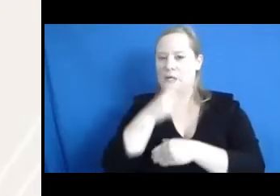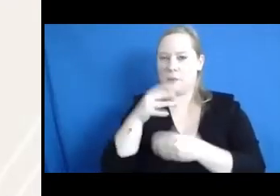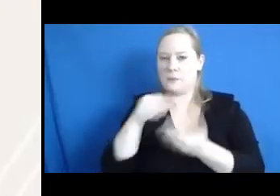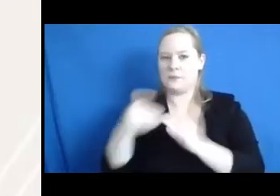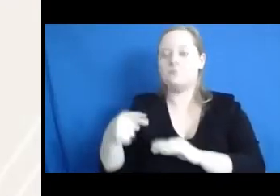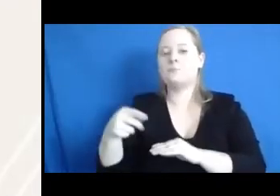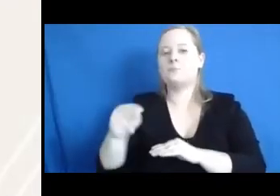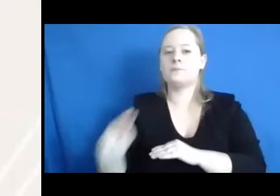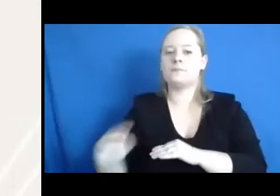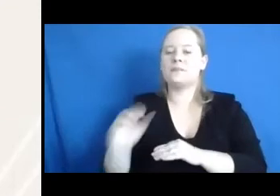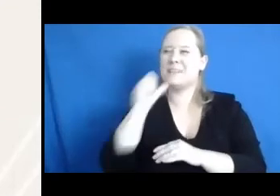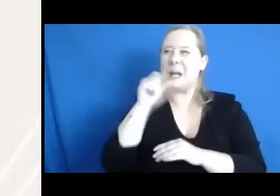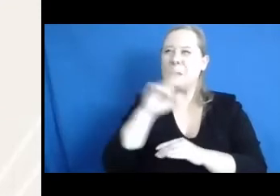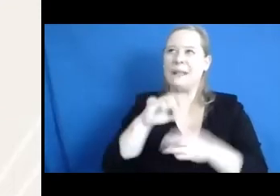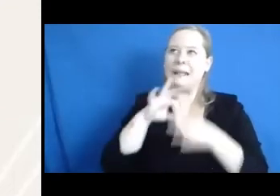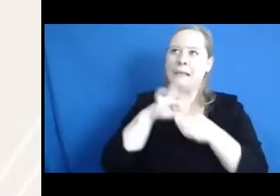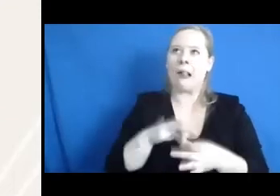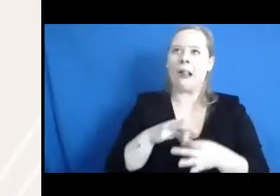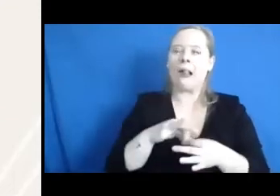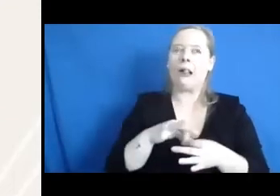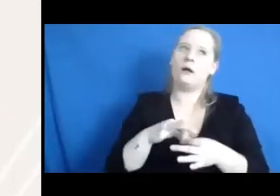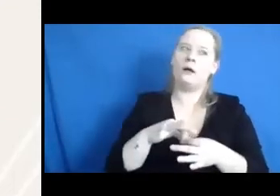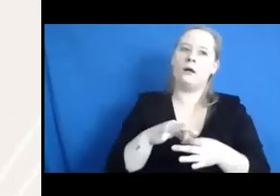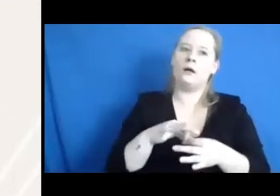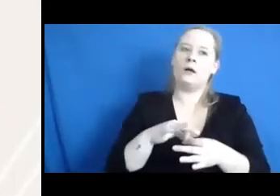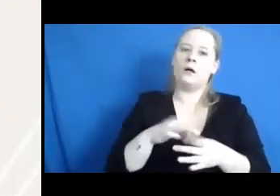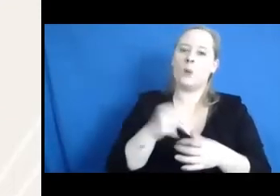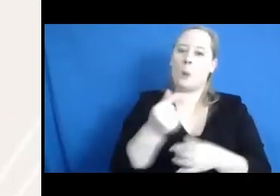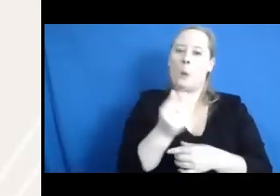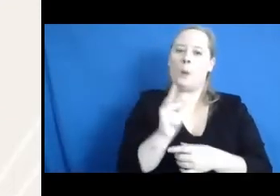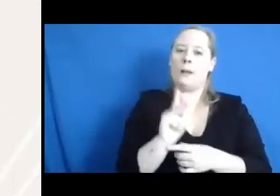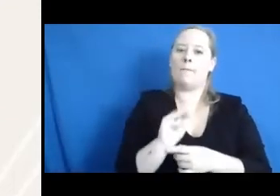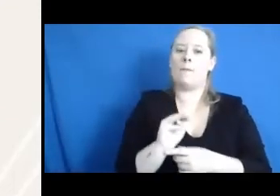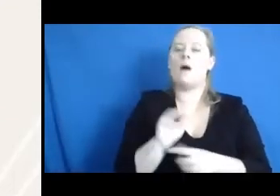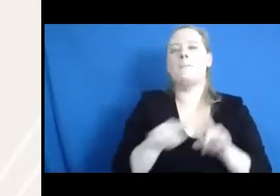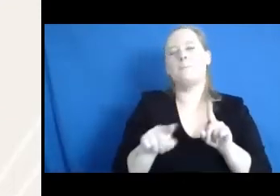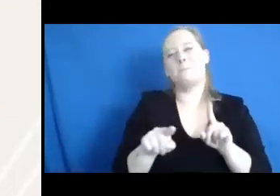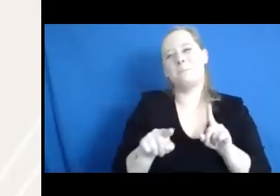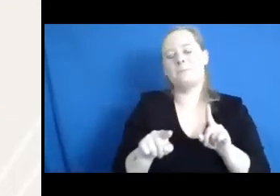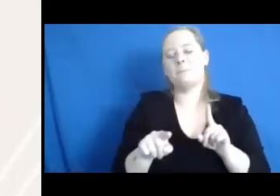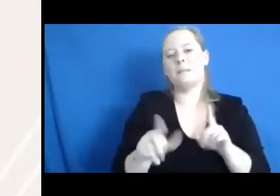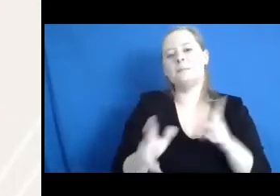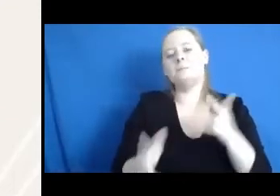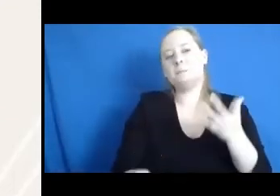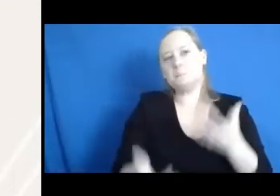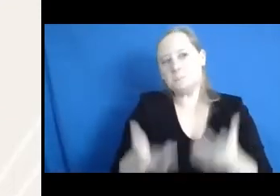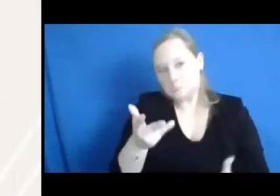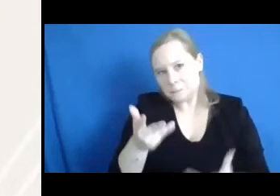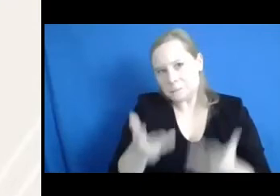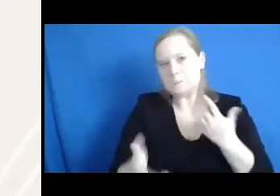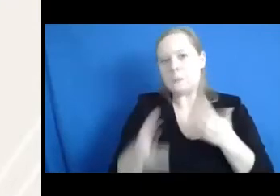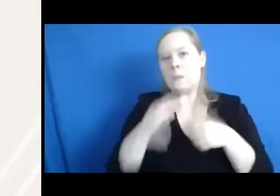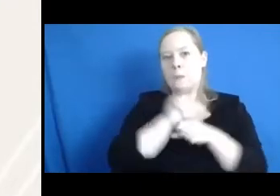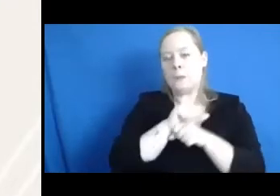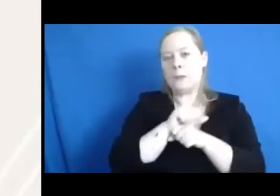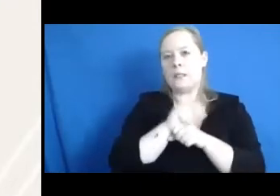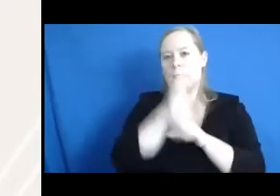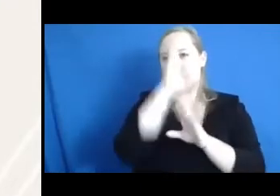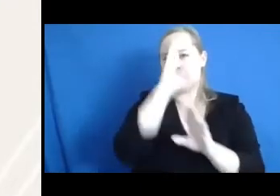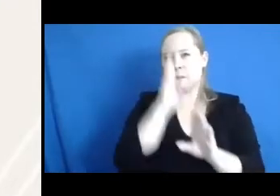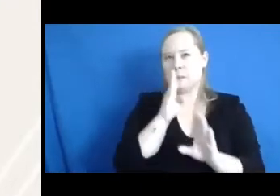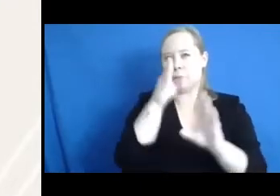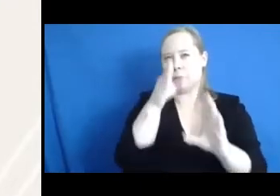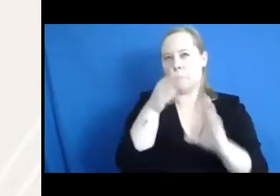do with the Gold King mine, but figuring that we're working towards looking at the